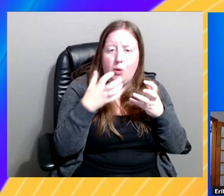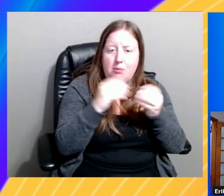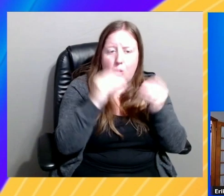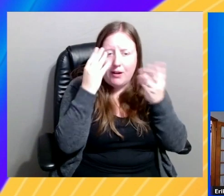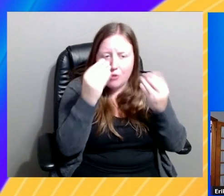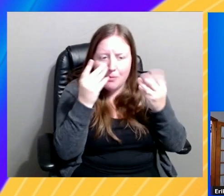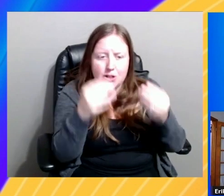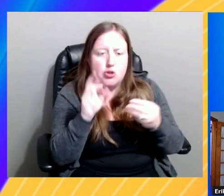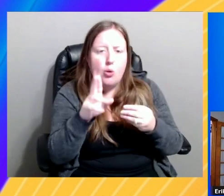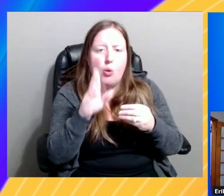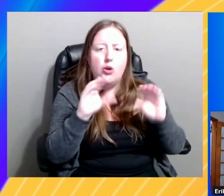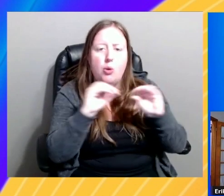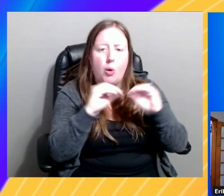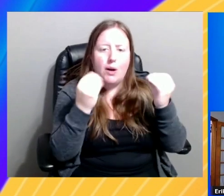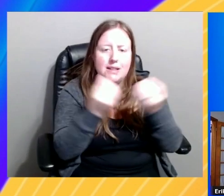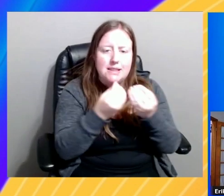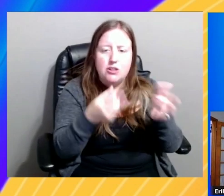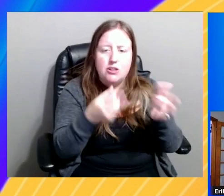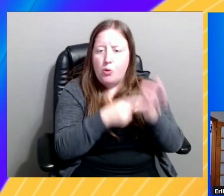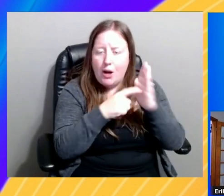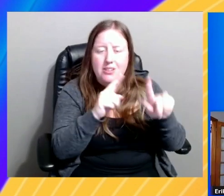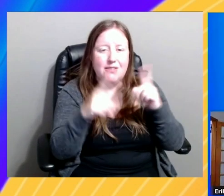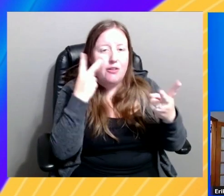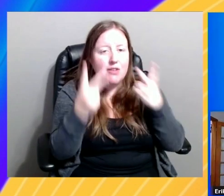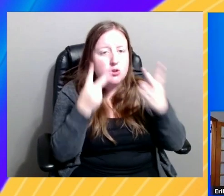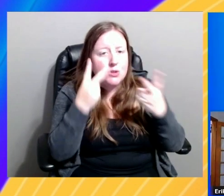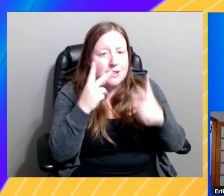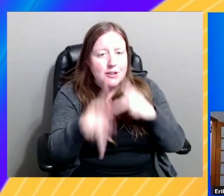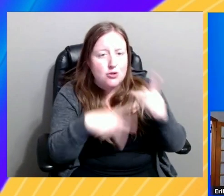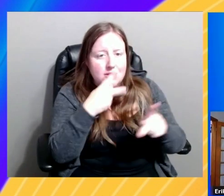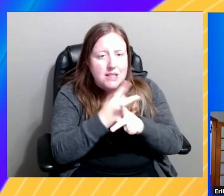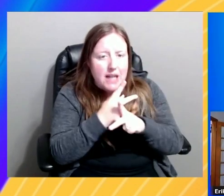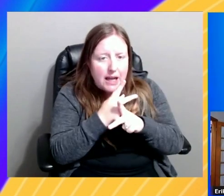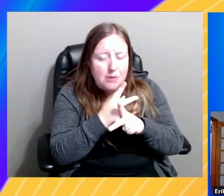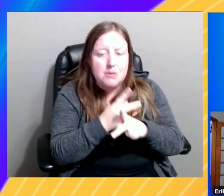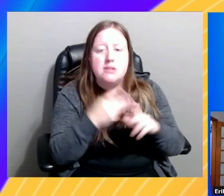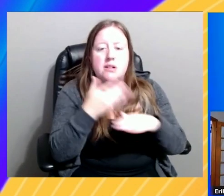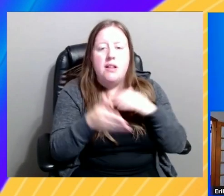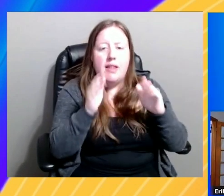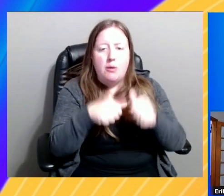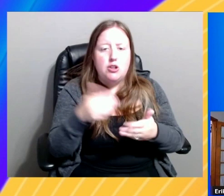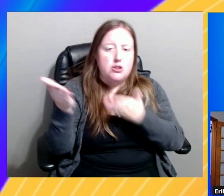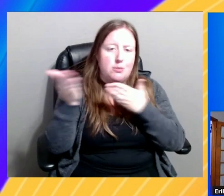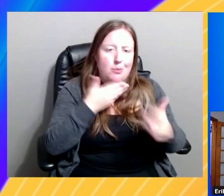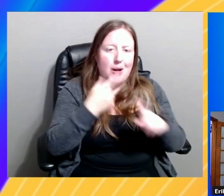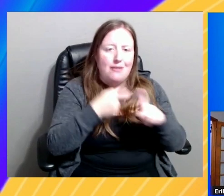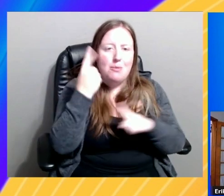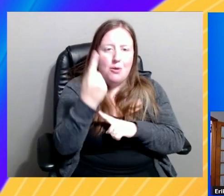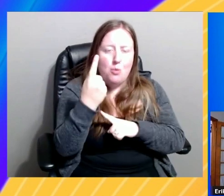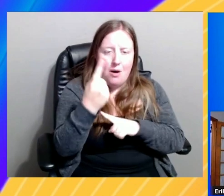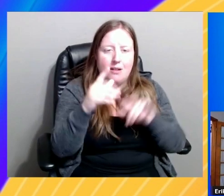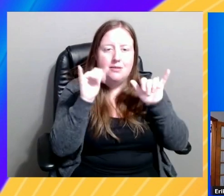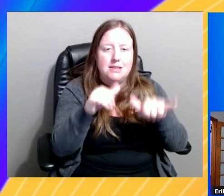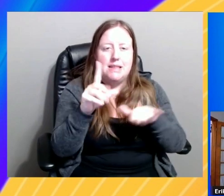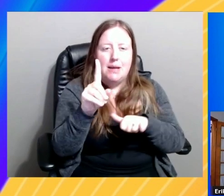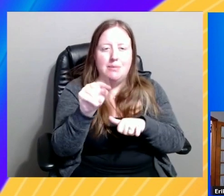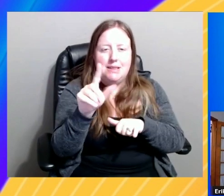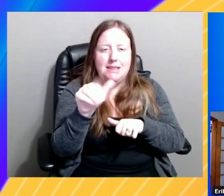organization requires different visualization types, we can most likely just bring it in from that single same data set that we were talking about